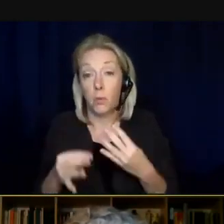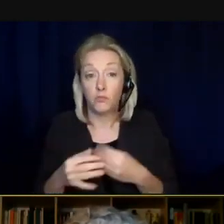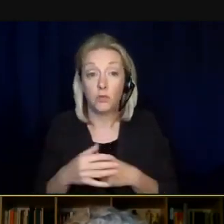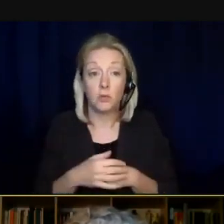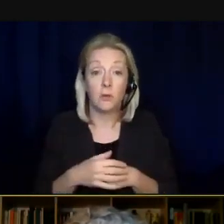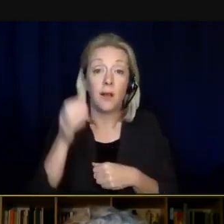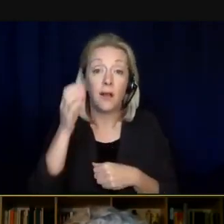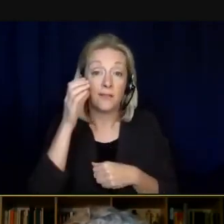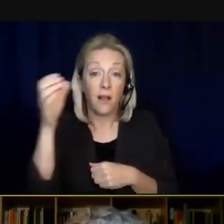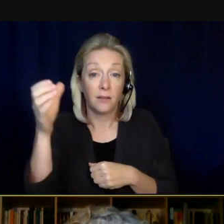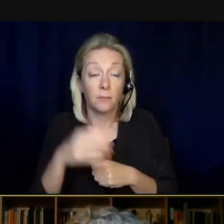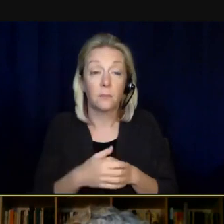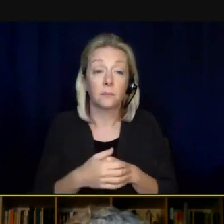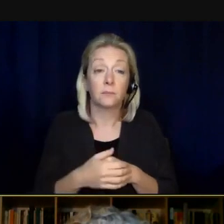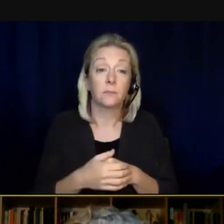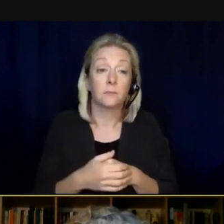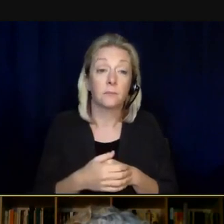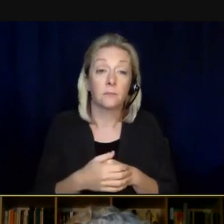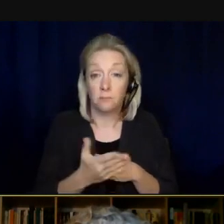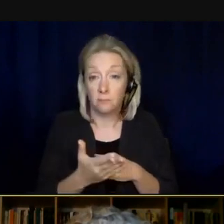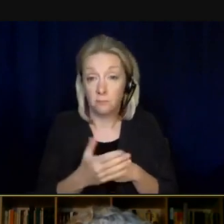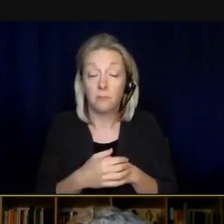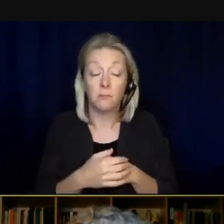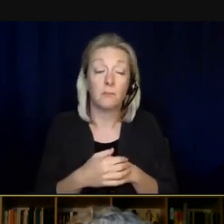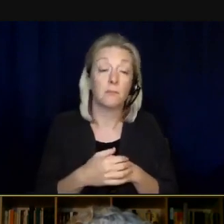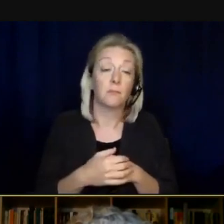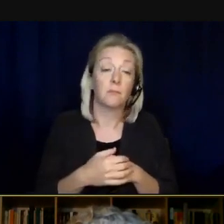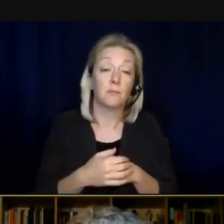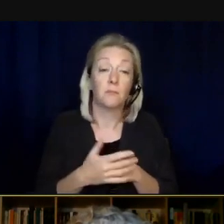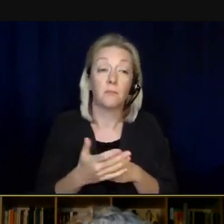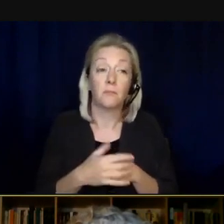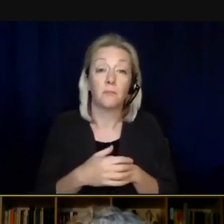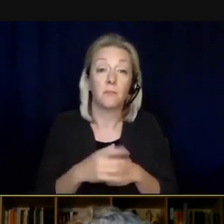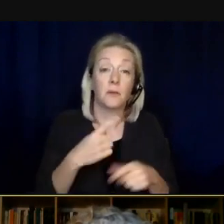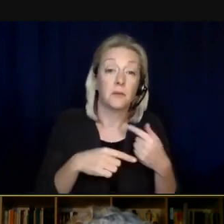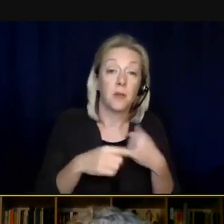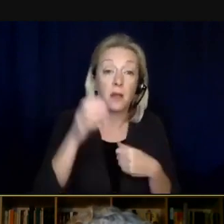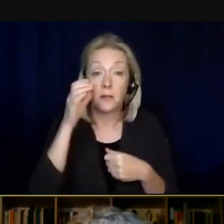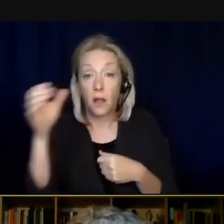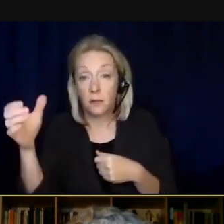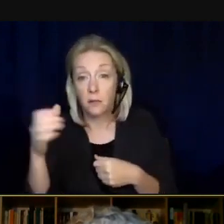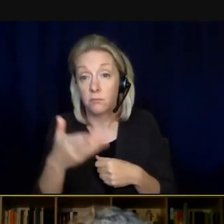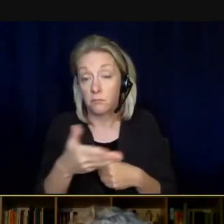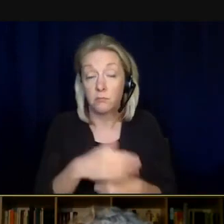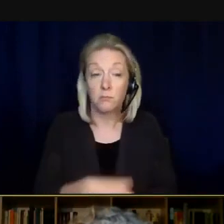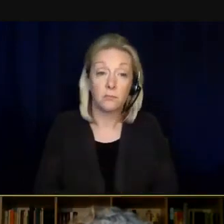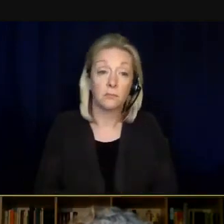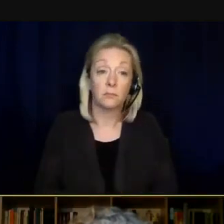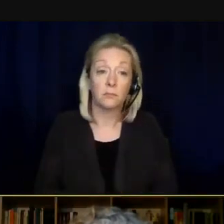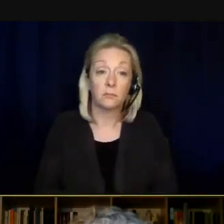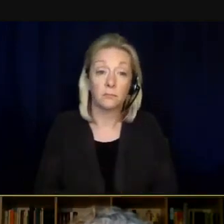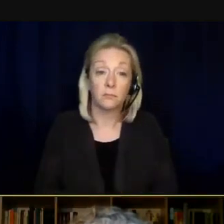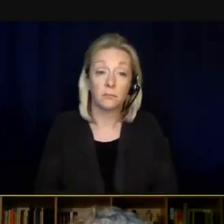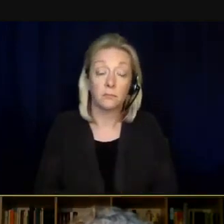a concept to the word, you can do that. If you want to do a sign to a concept, you can do